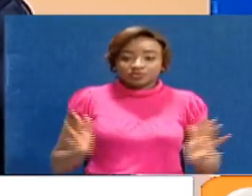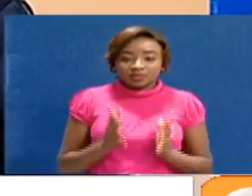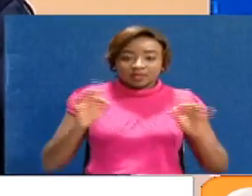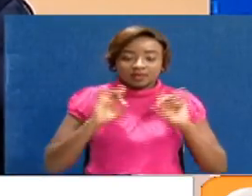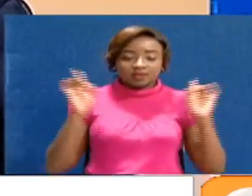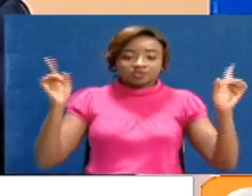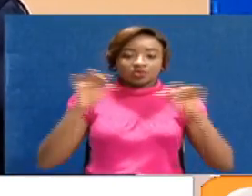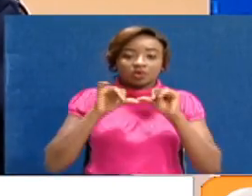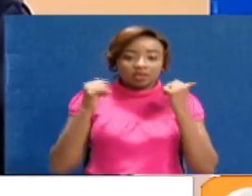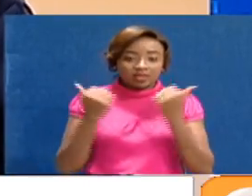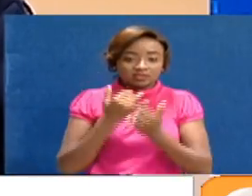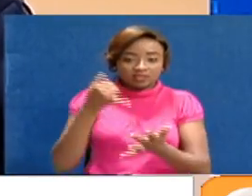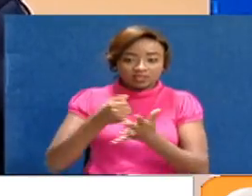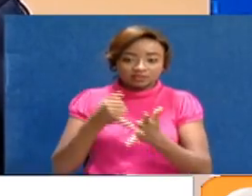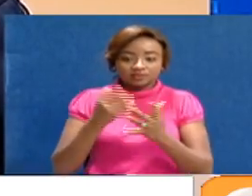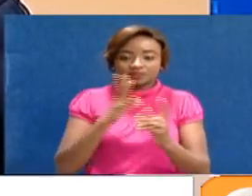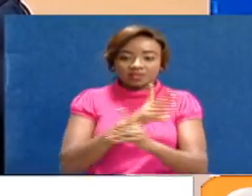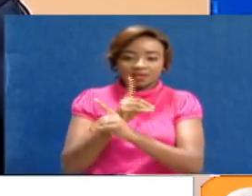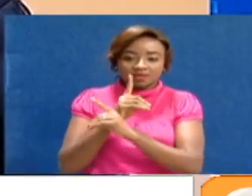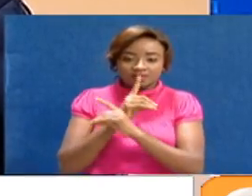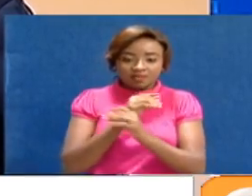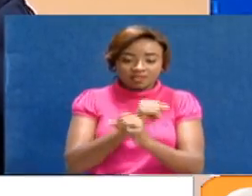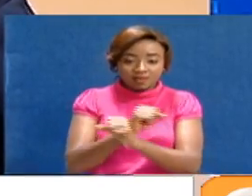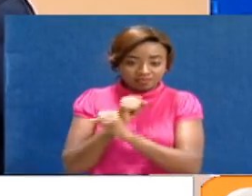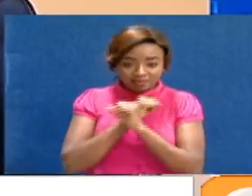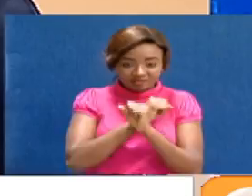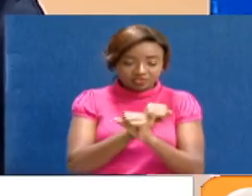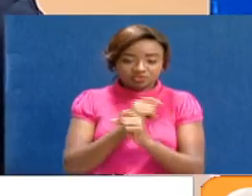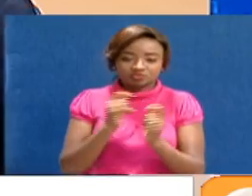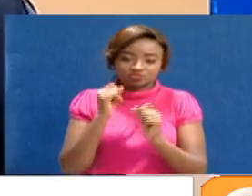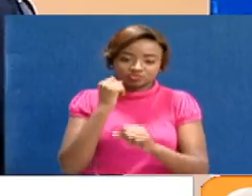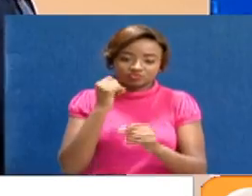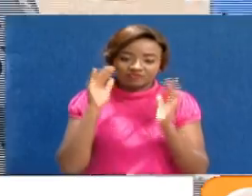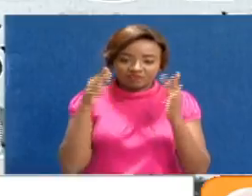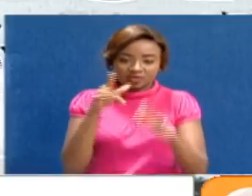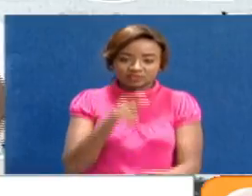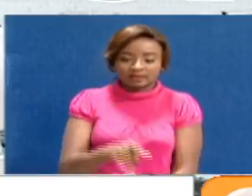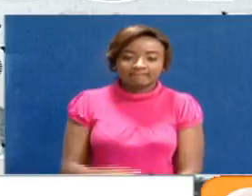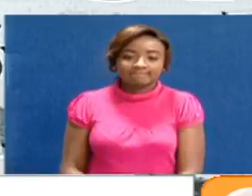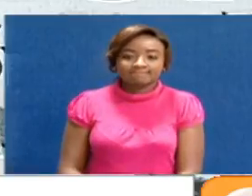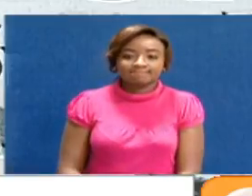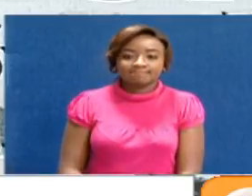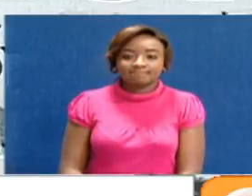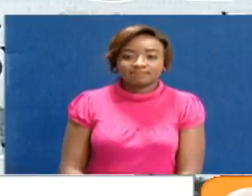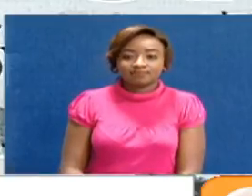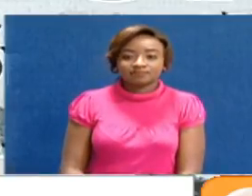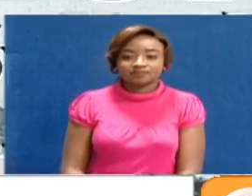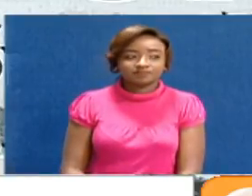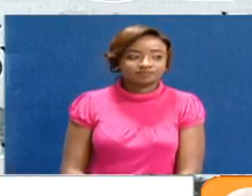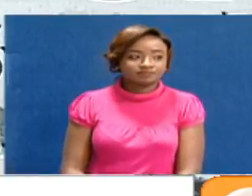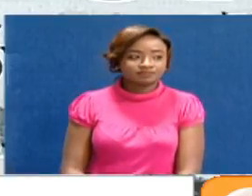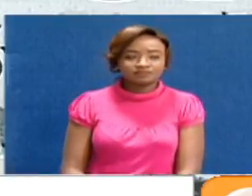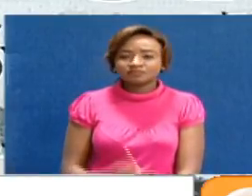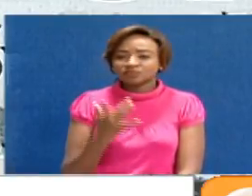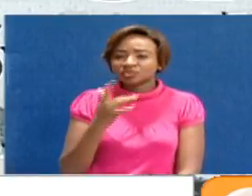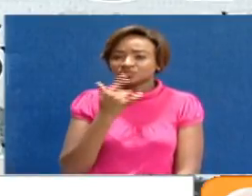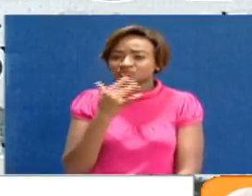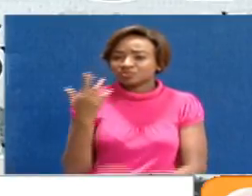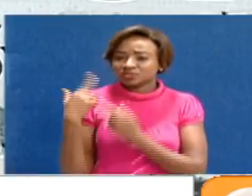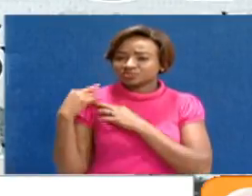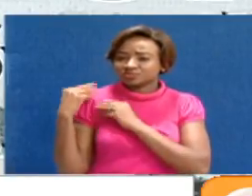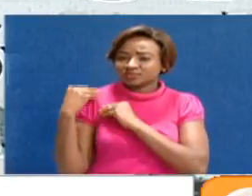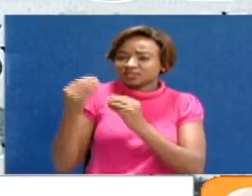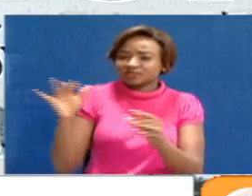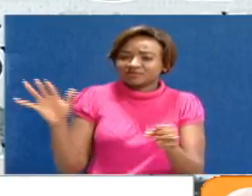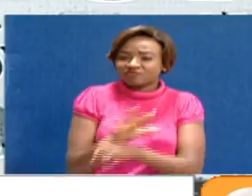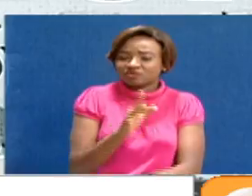agencies that are involved with the prevention to work, yeah, on the prevention. Okay. Thank you. Commissioner, closing remarks on this? And who should bear the ultimate